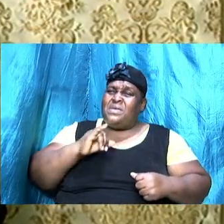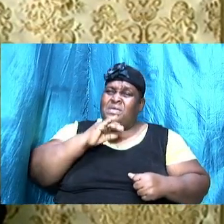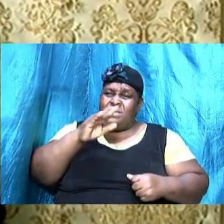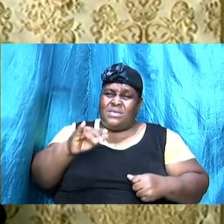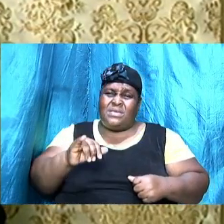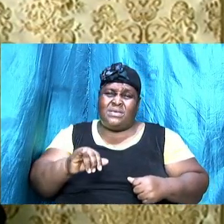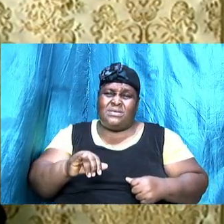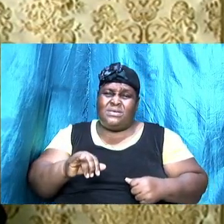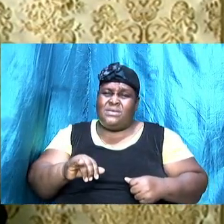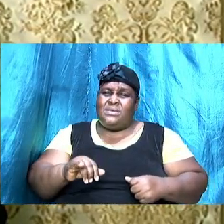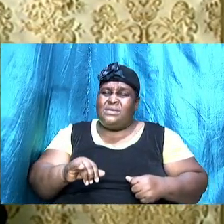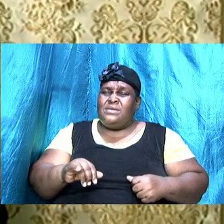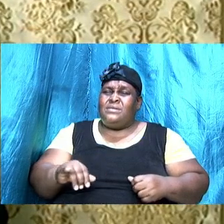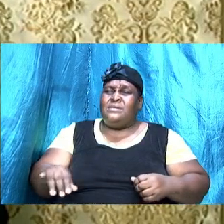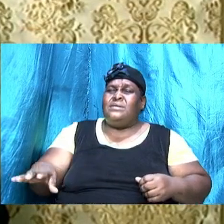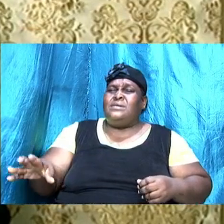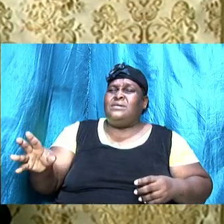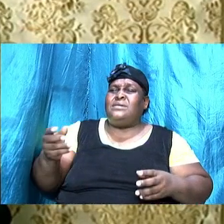with you,